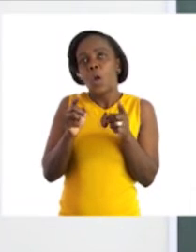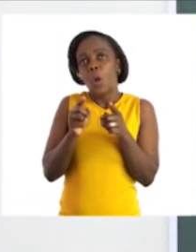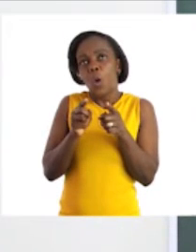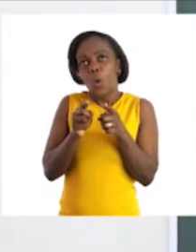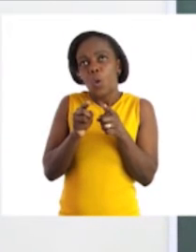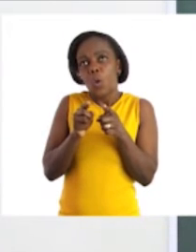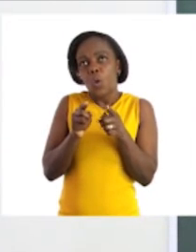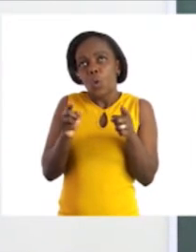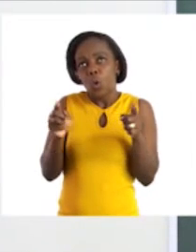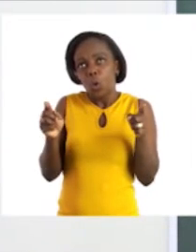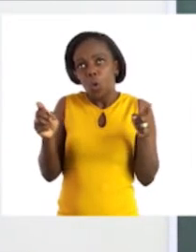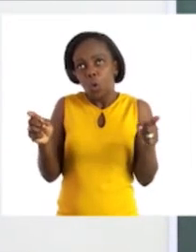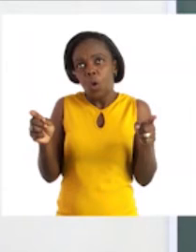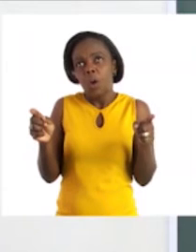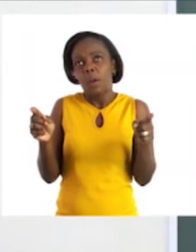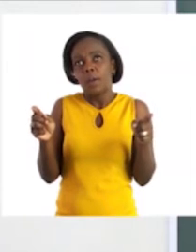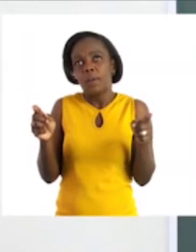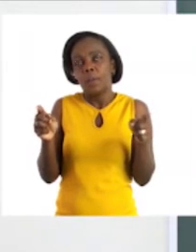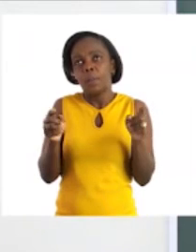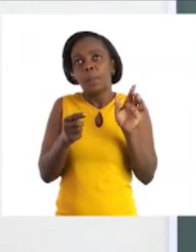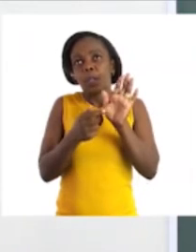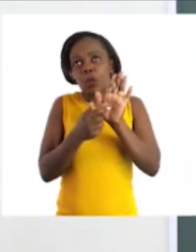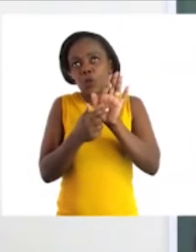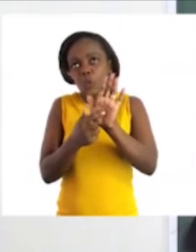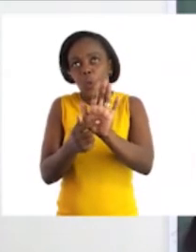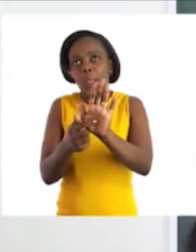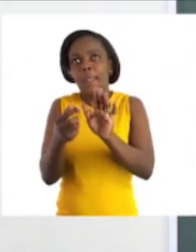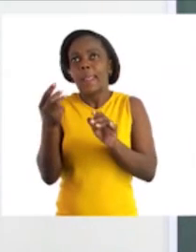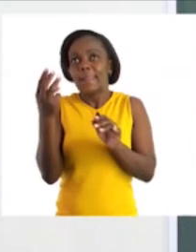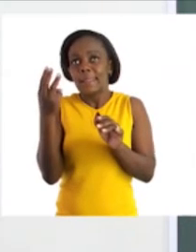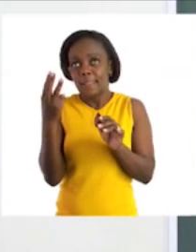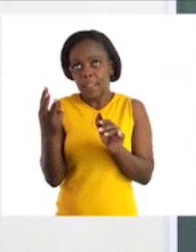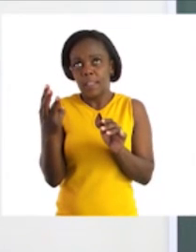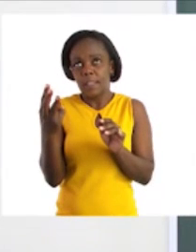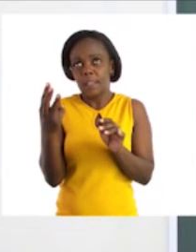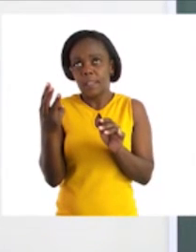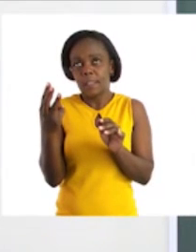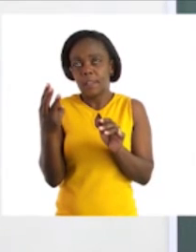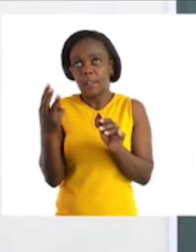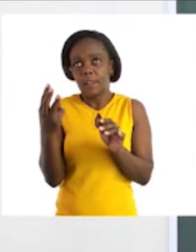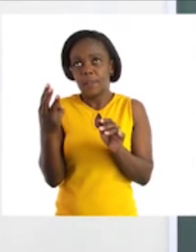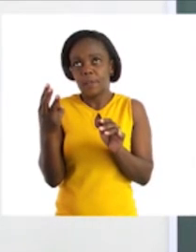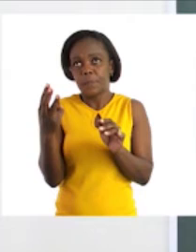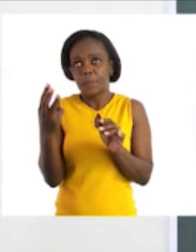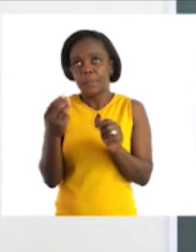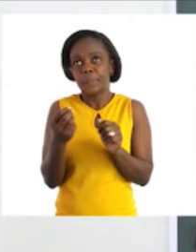long hand is pointing at 3, remember we have cut it this way now. So we cut it on the